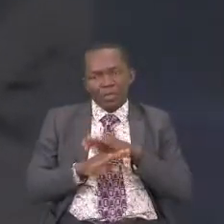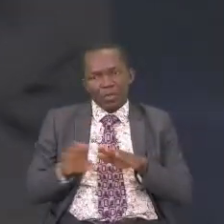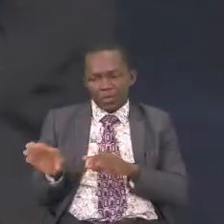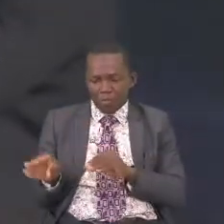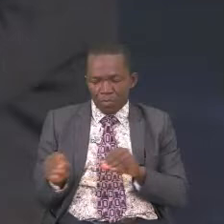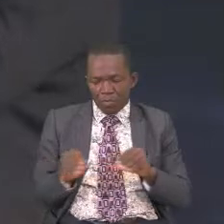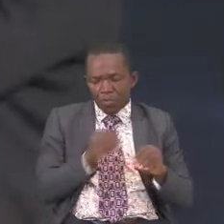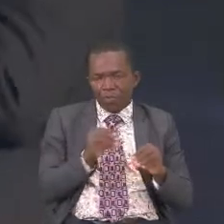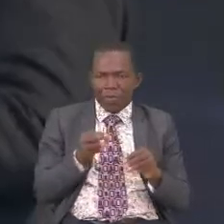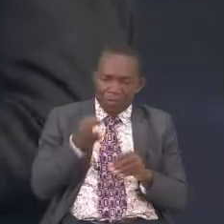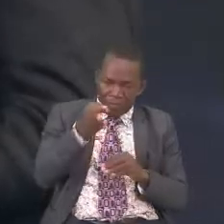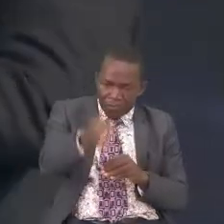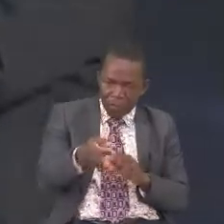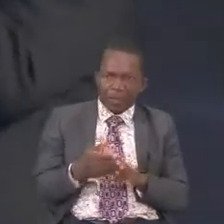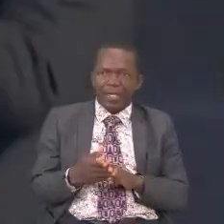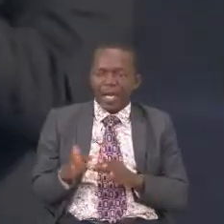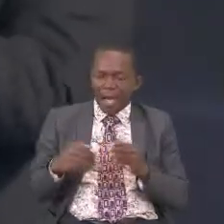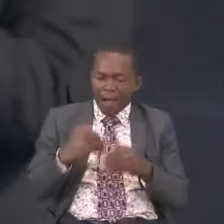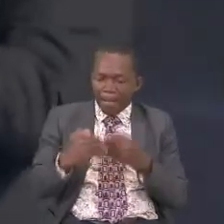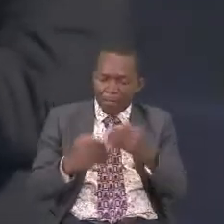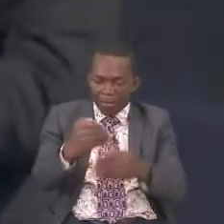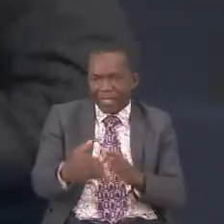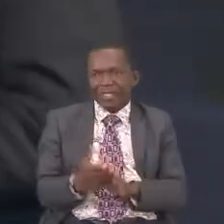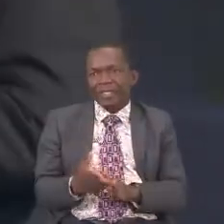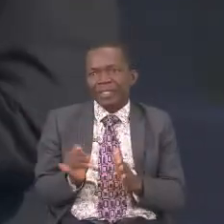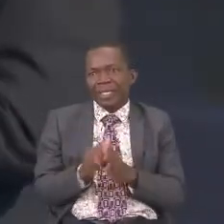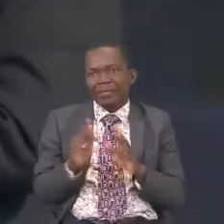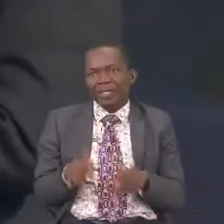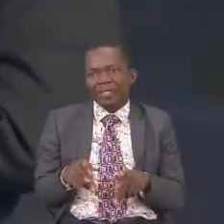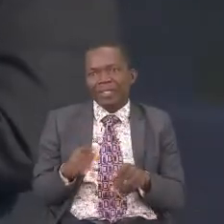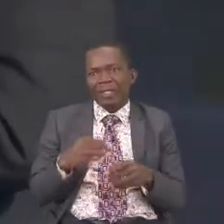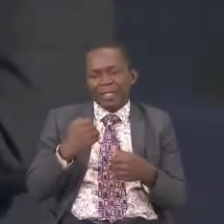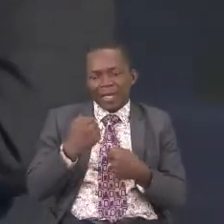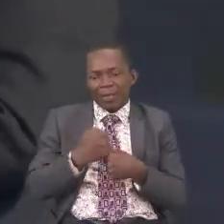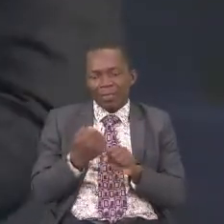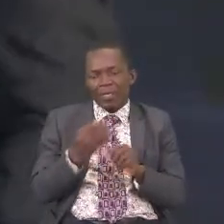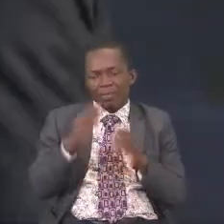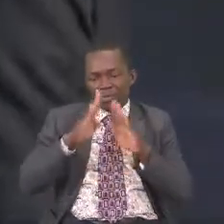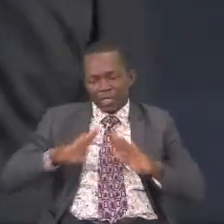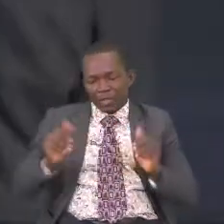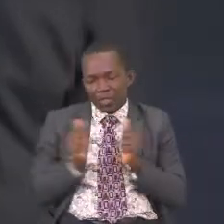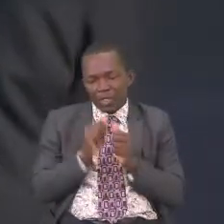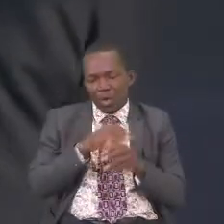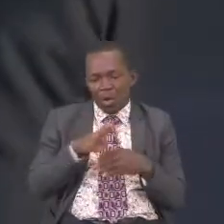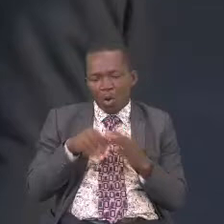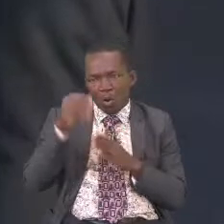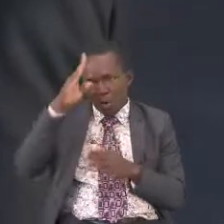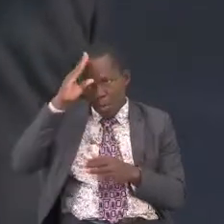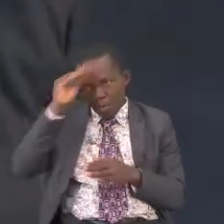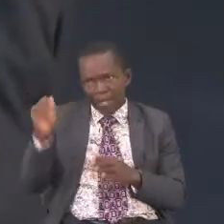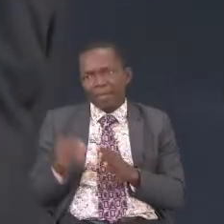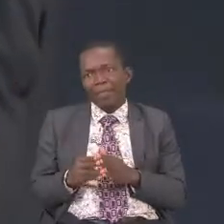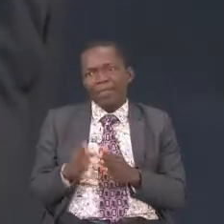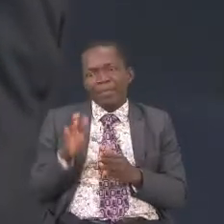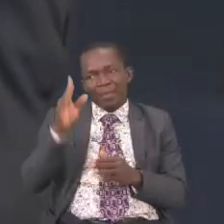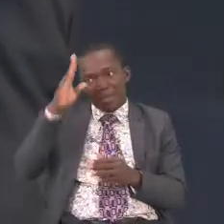make advance, if you don't progress, you cannot make peace with all men. The men you